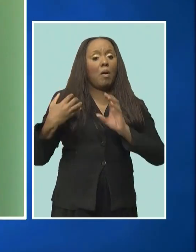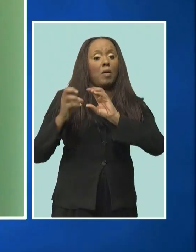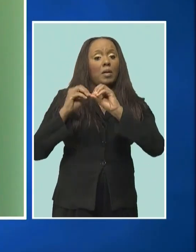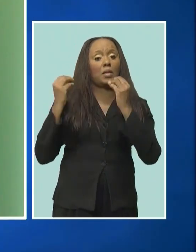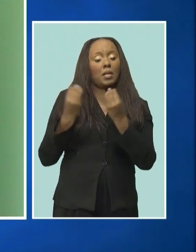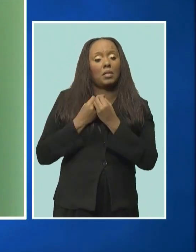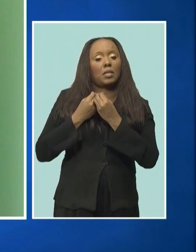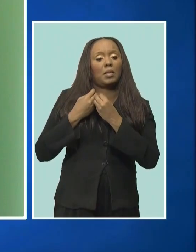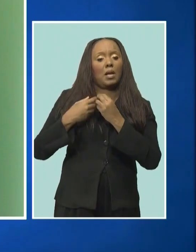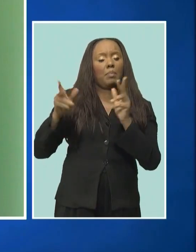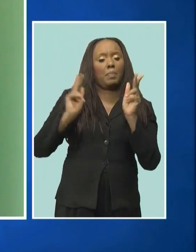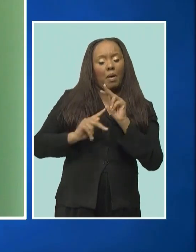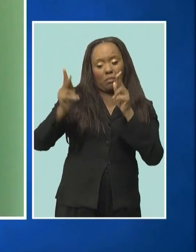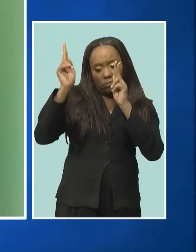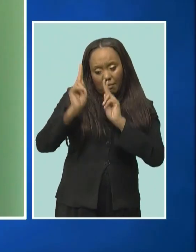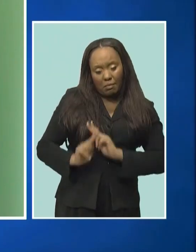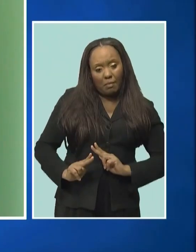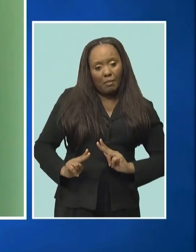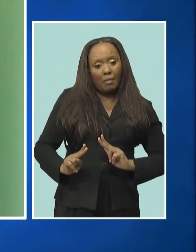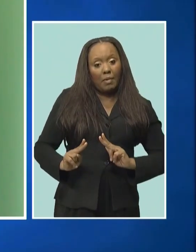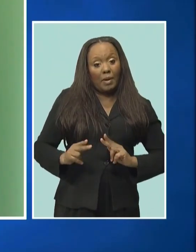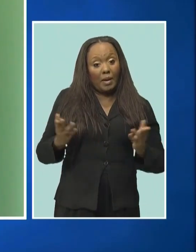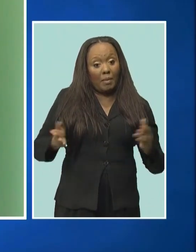nationally and internationally.